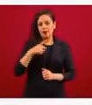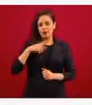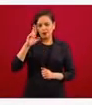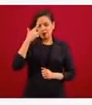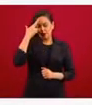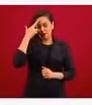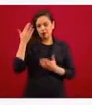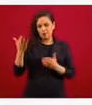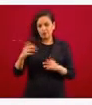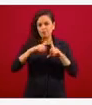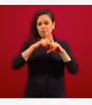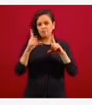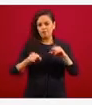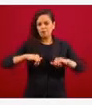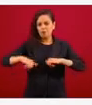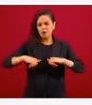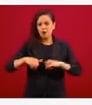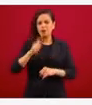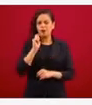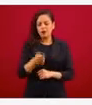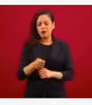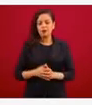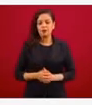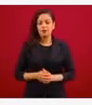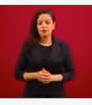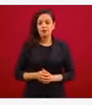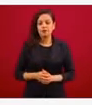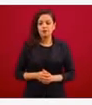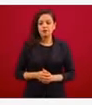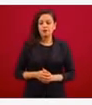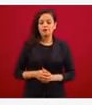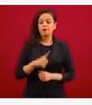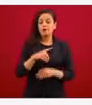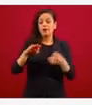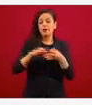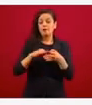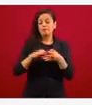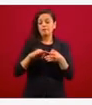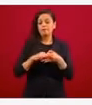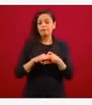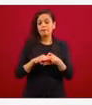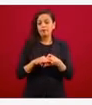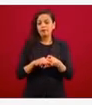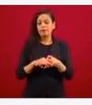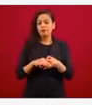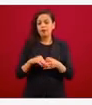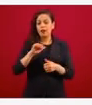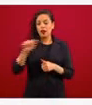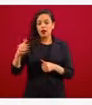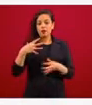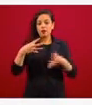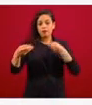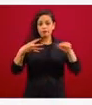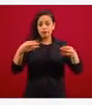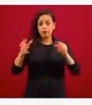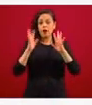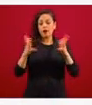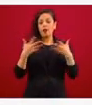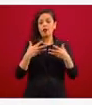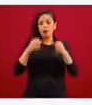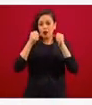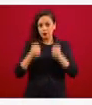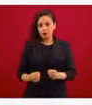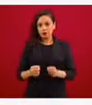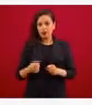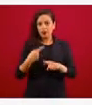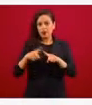some mapa, areas are esta now muestra showing in la orange and frecuencia de red. casos que se presentan y se This confirman is en las related entidades to the federativas y concentration